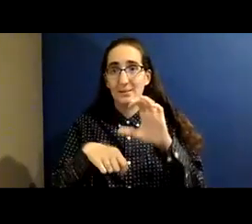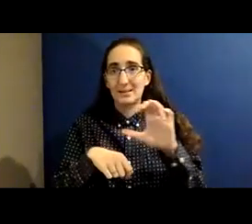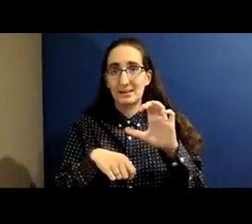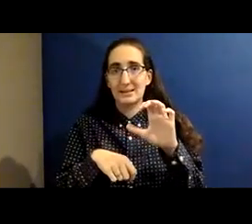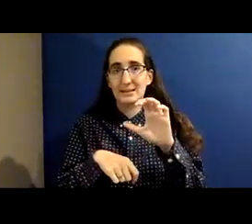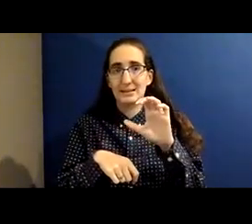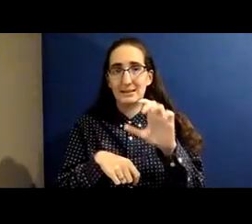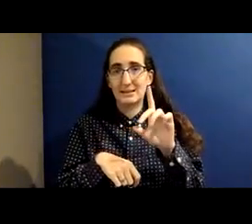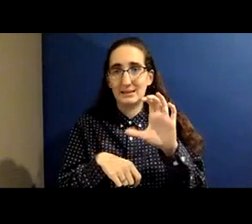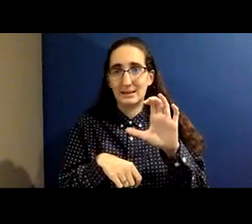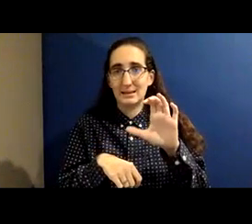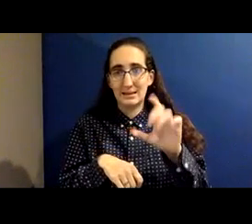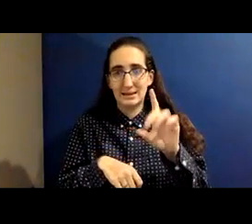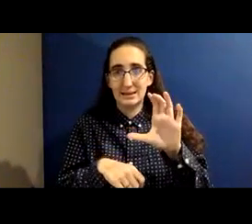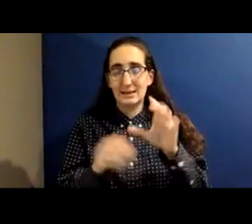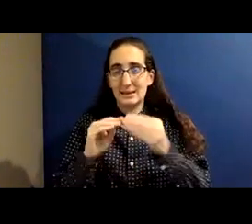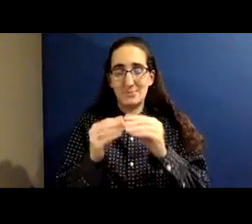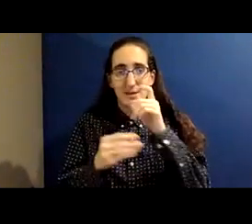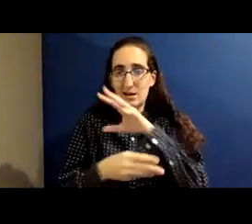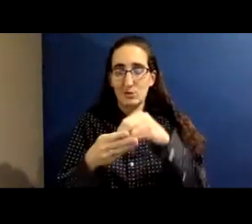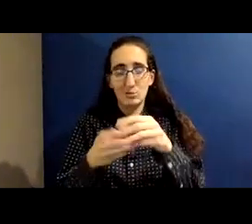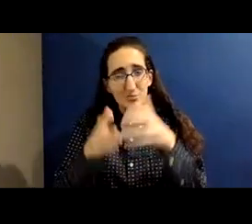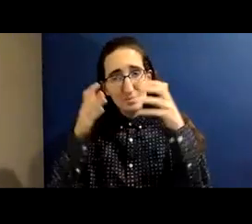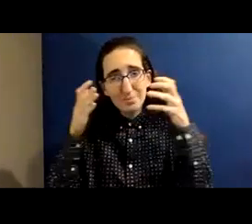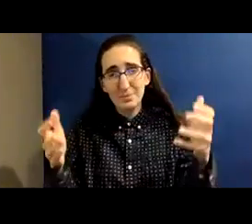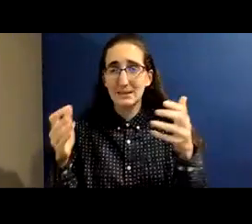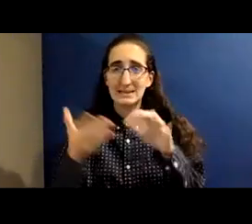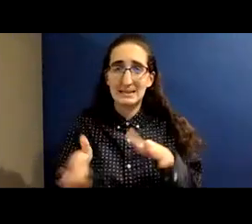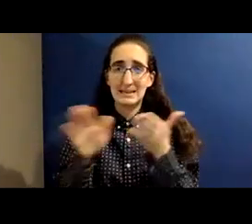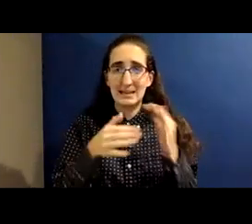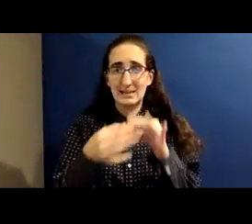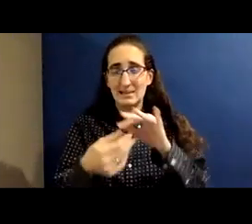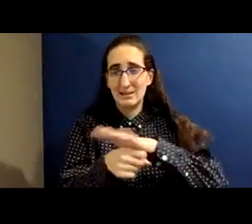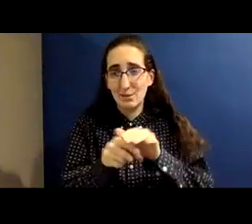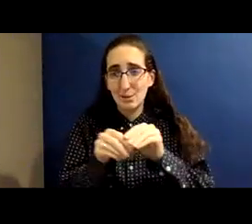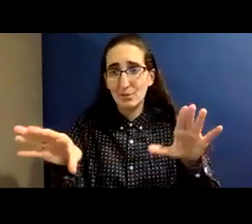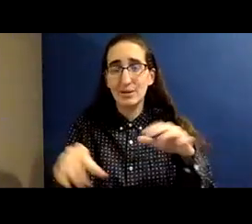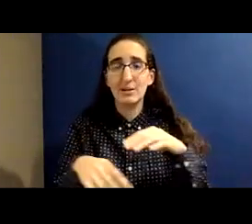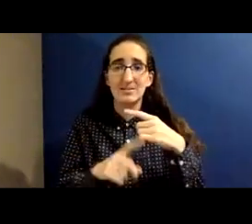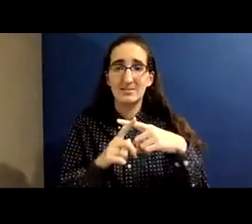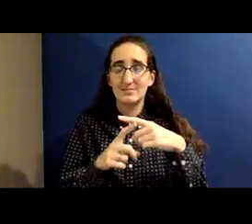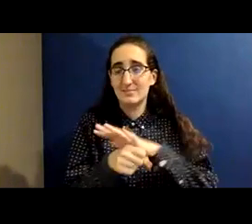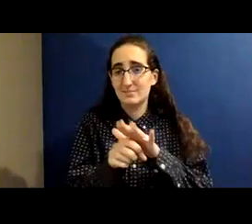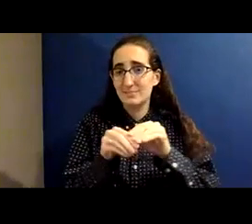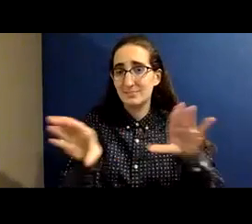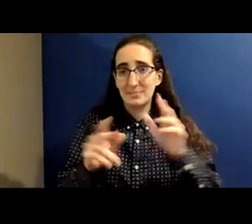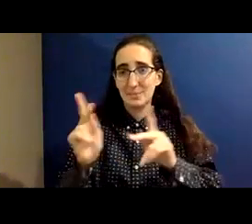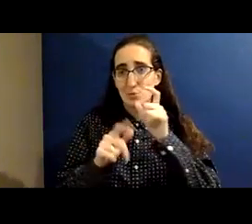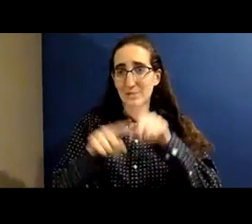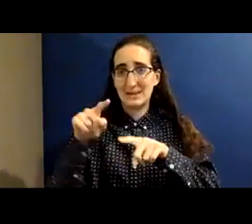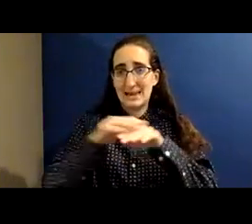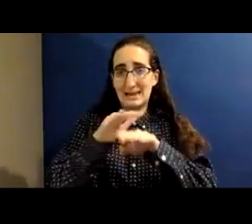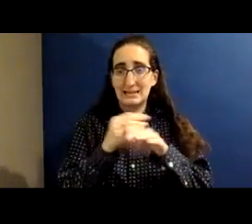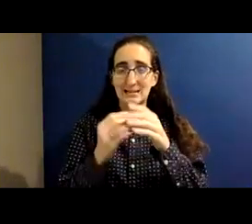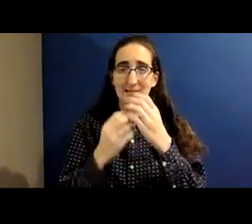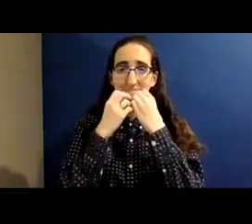doesn't capture the tremendous amount of death losses that we've had to COVID and during the pandemic for people who were not able to access care for other